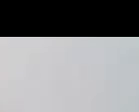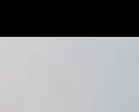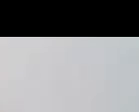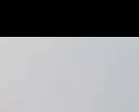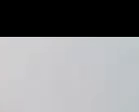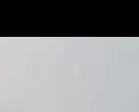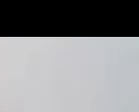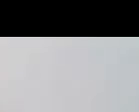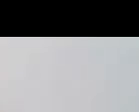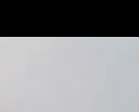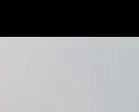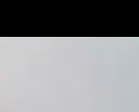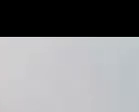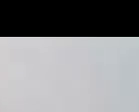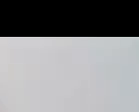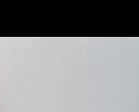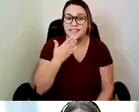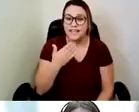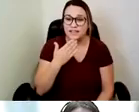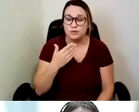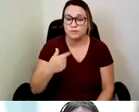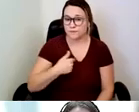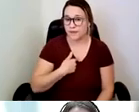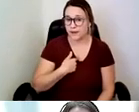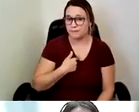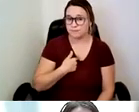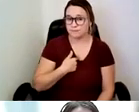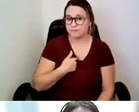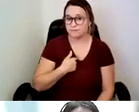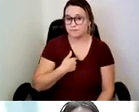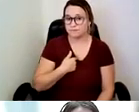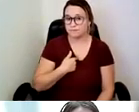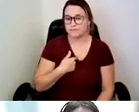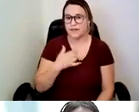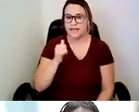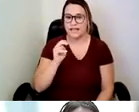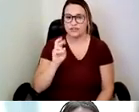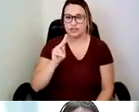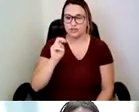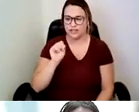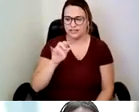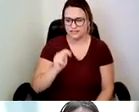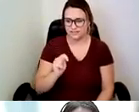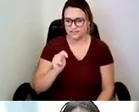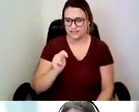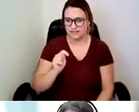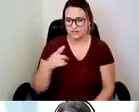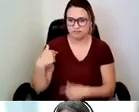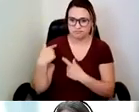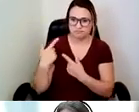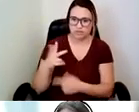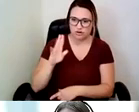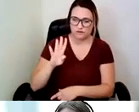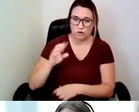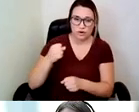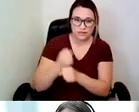Thank you very much. I'm an internist by trade for the last 34 years, so I